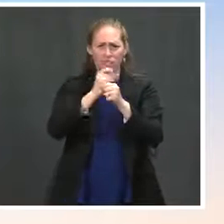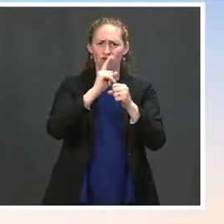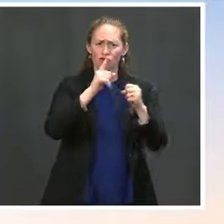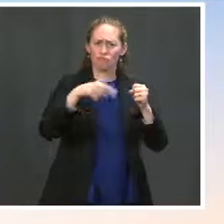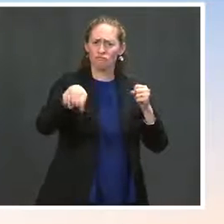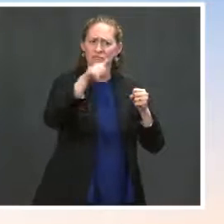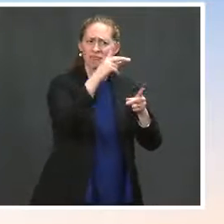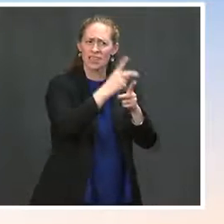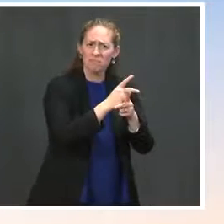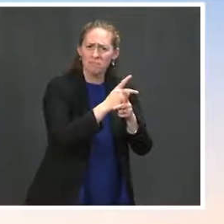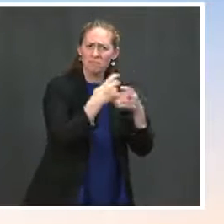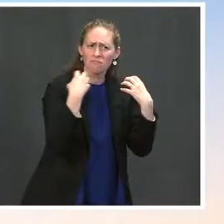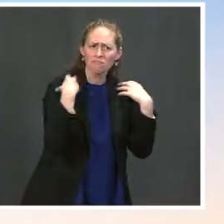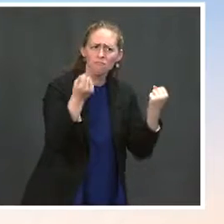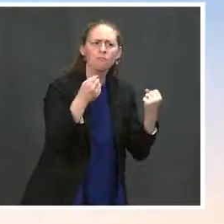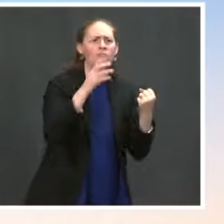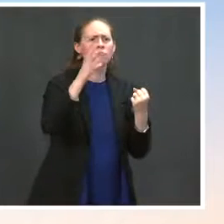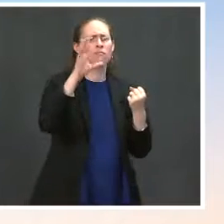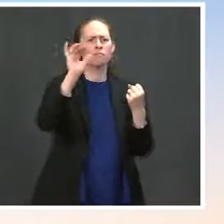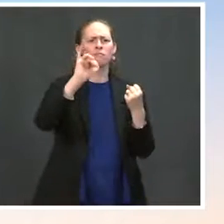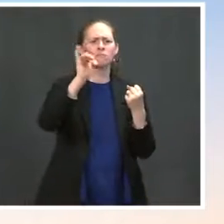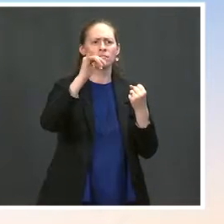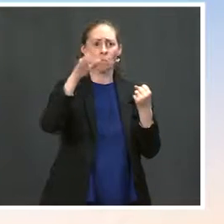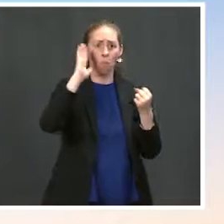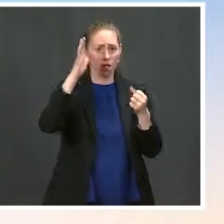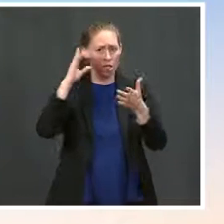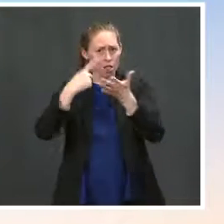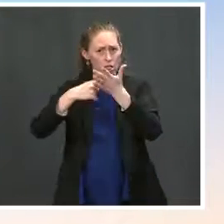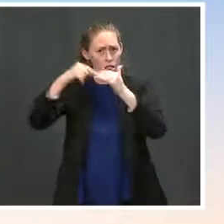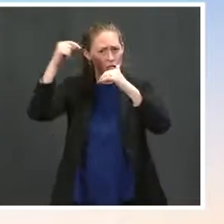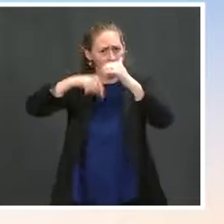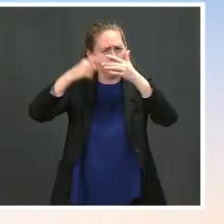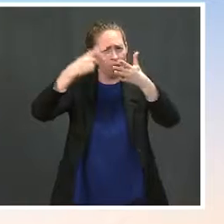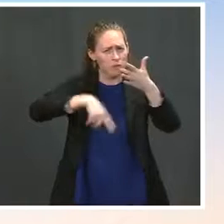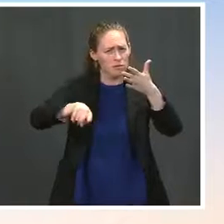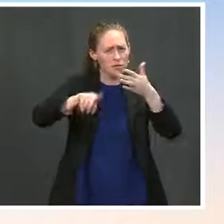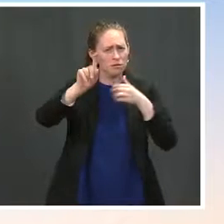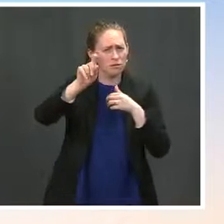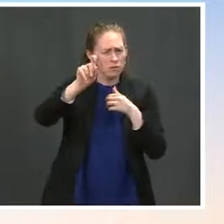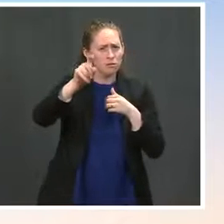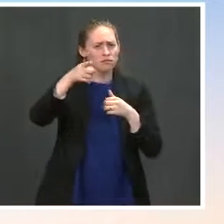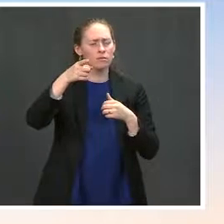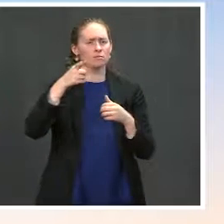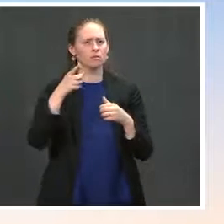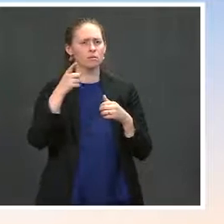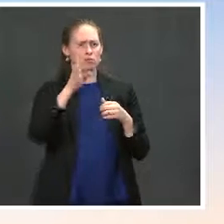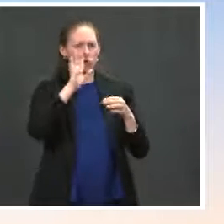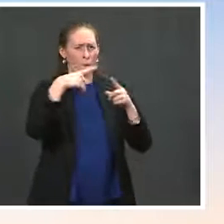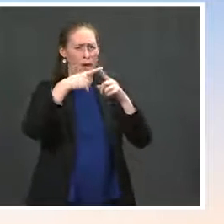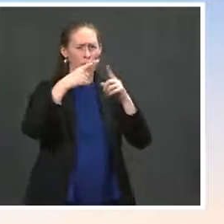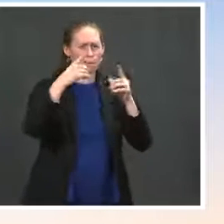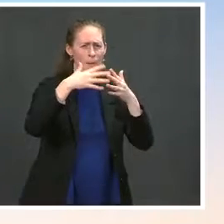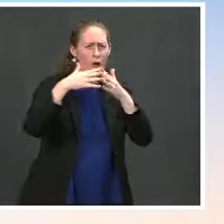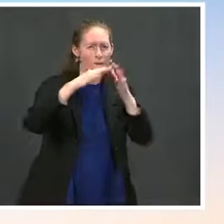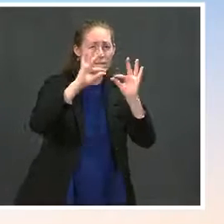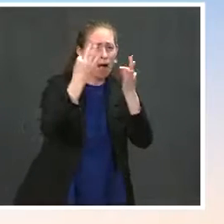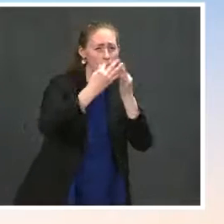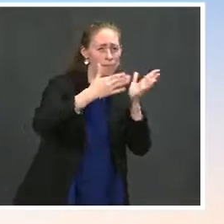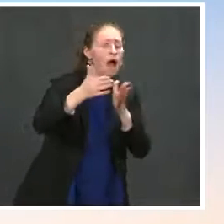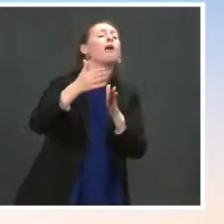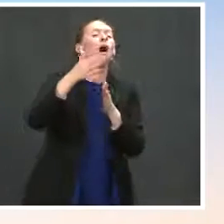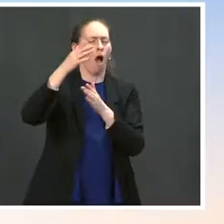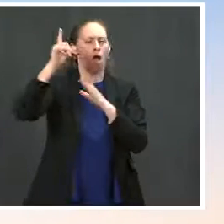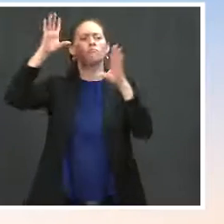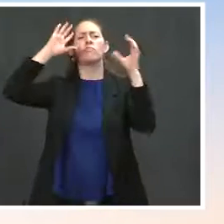expect the president, as I noted, to talk about the American Families Plan in his joint address, as well as a number of other issues, as I answered in response to